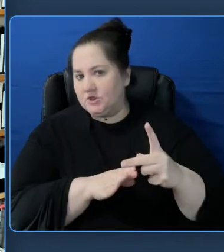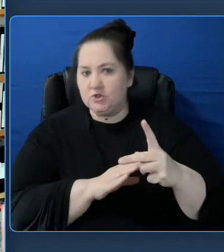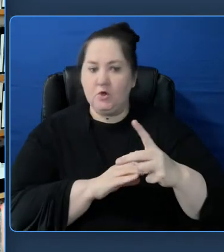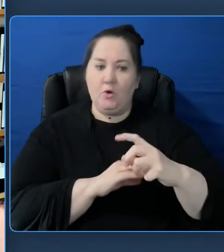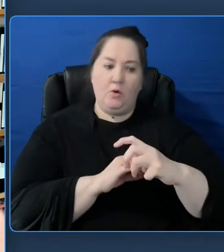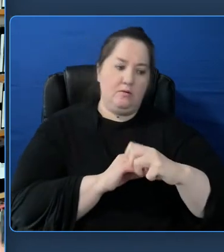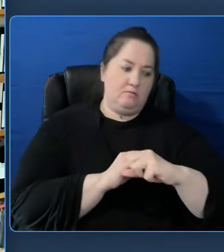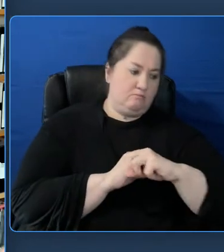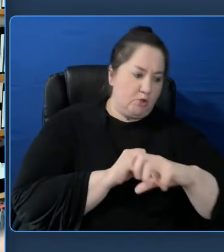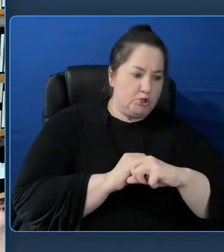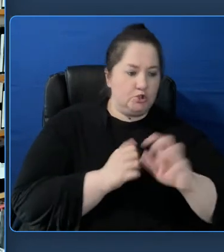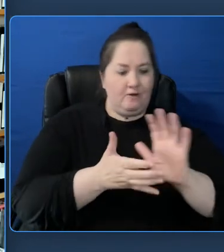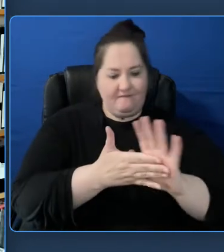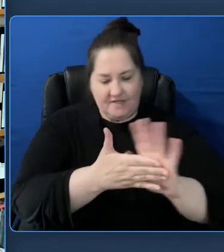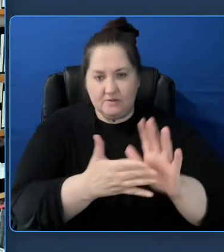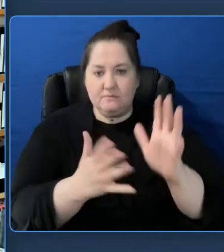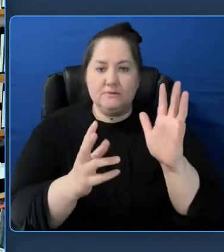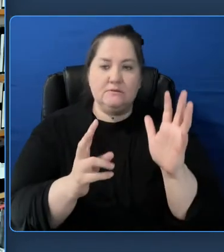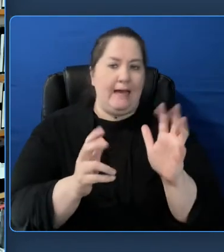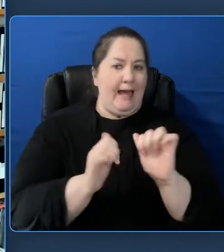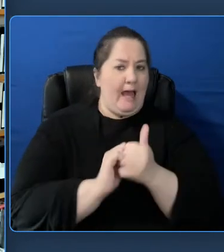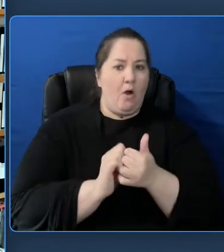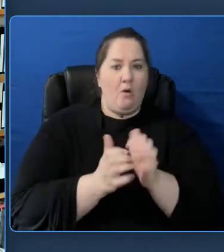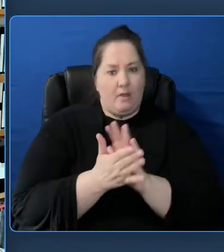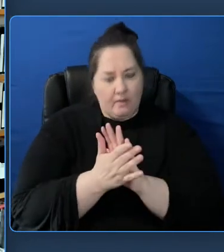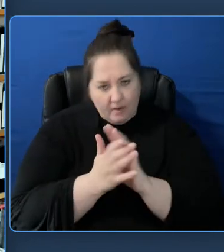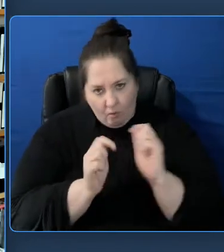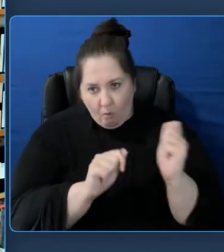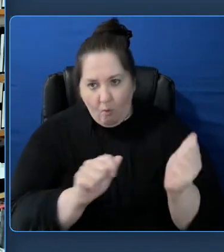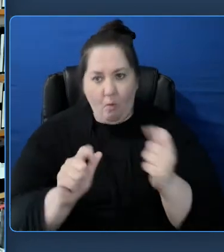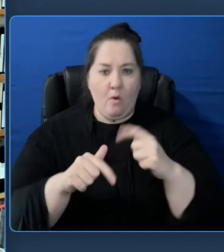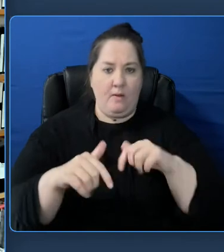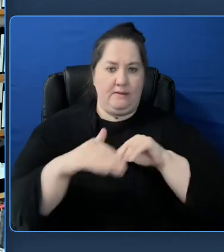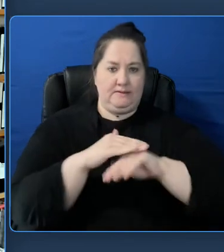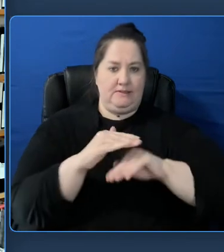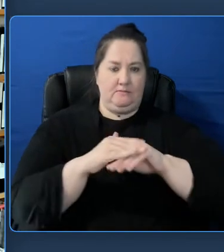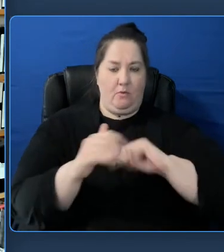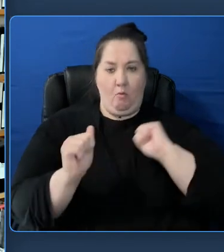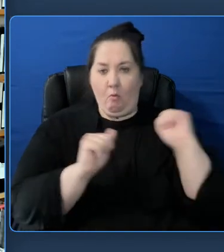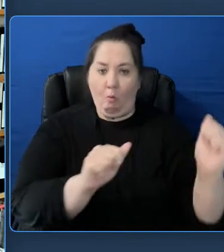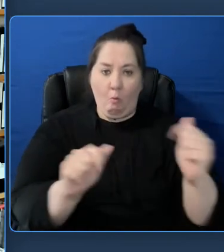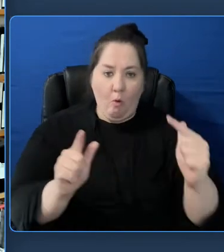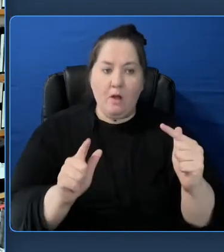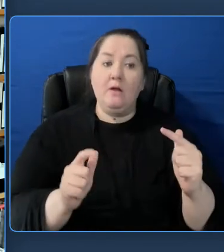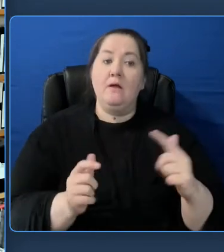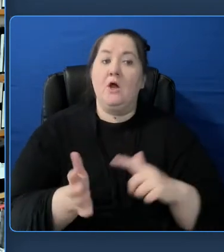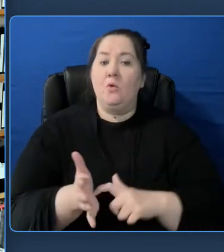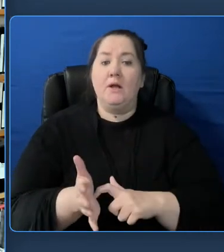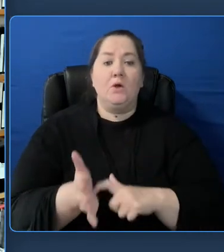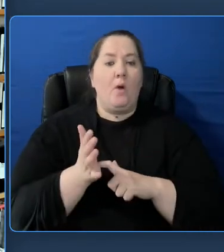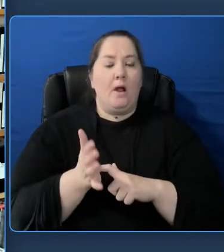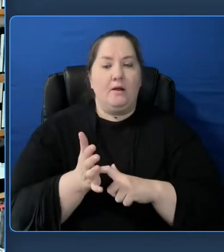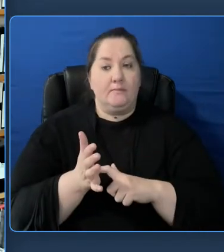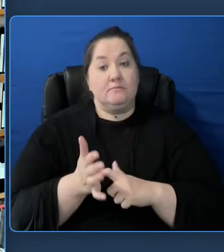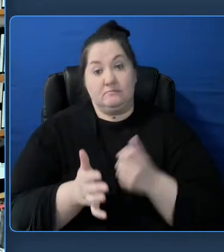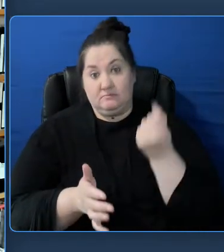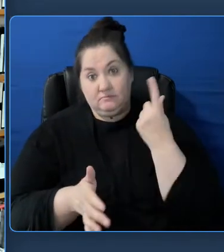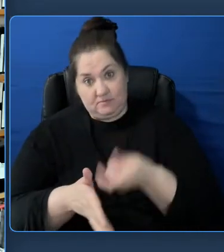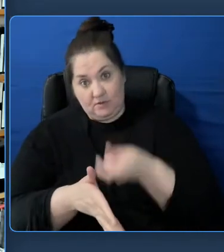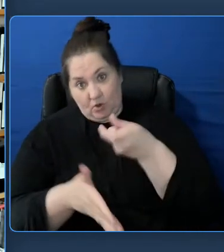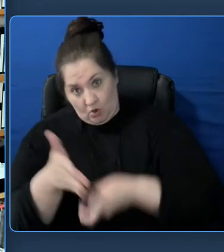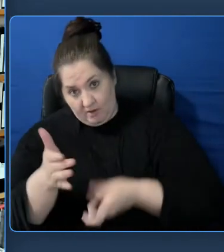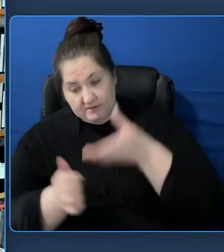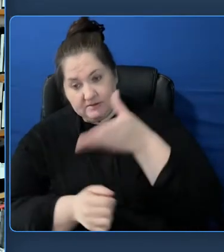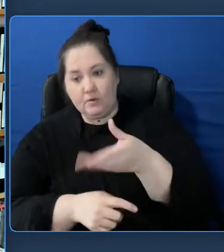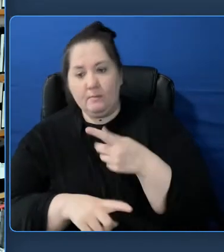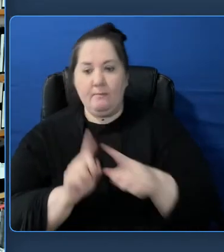commercial films out there. How could we make them all accessible? That would cost something.